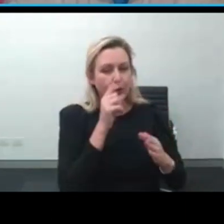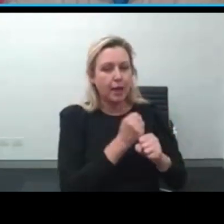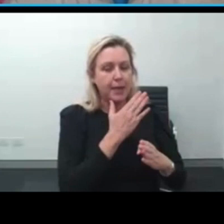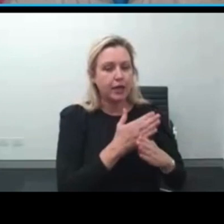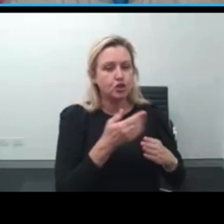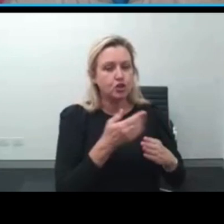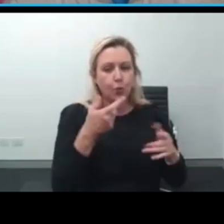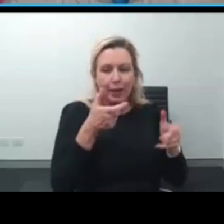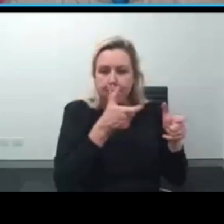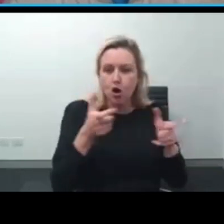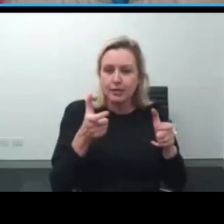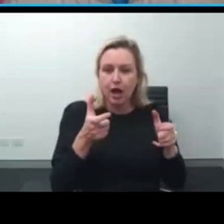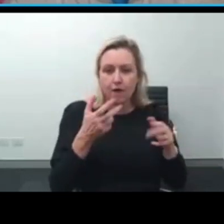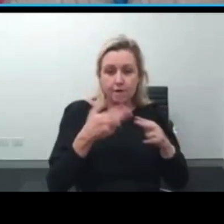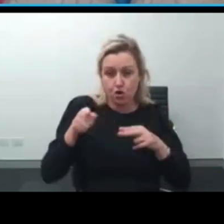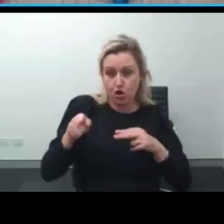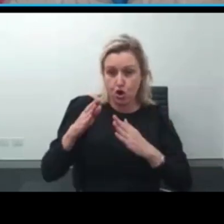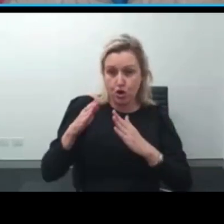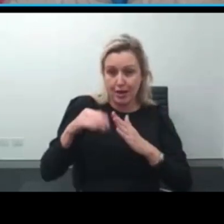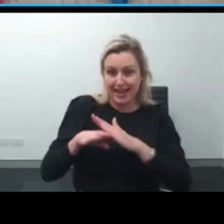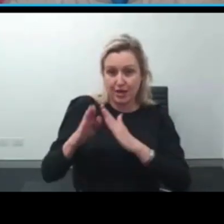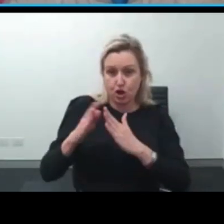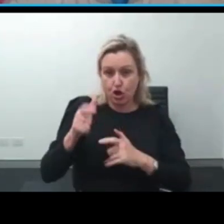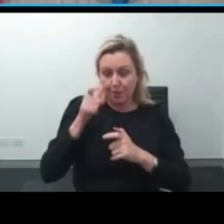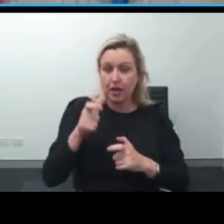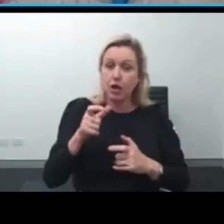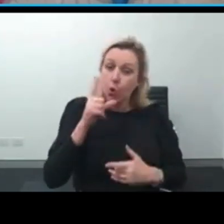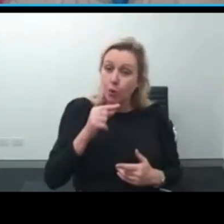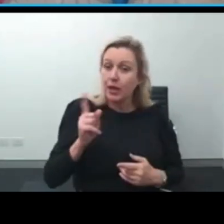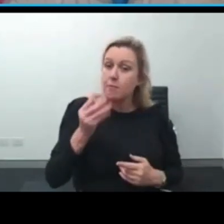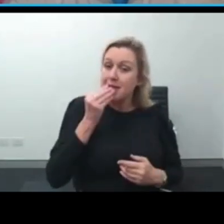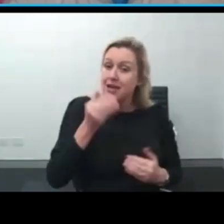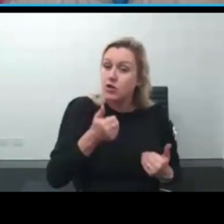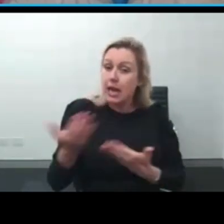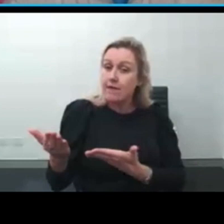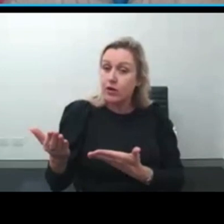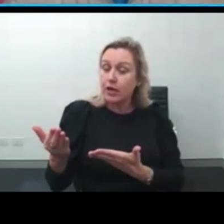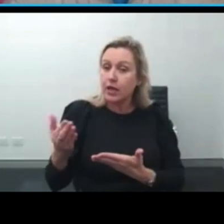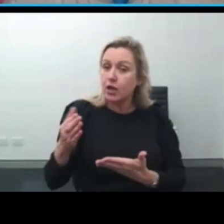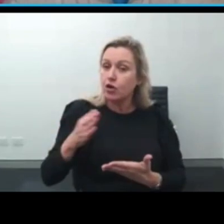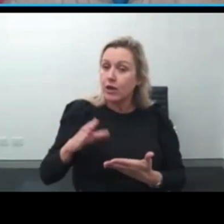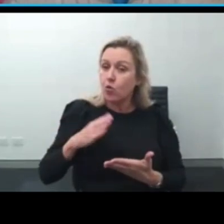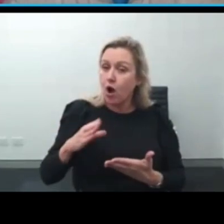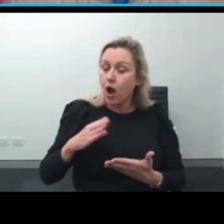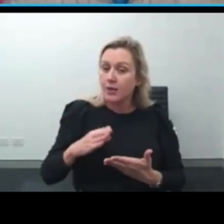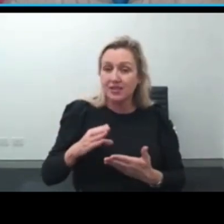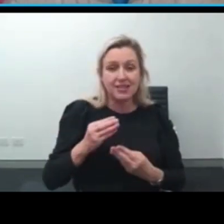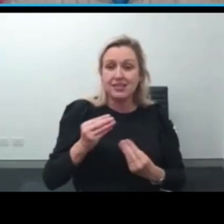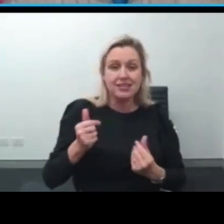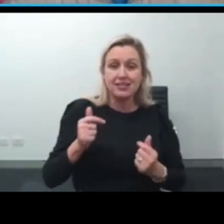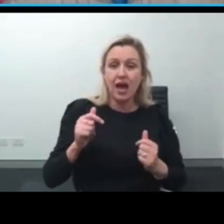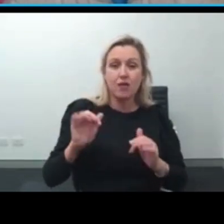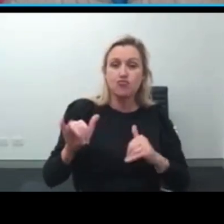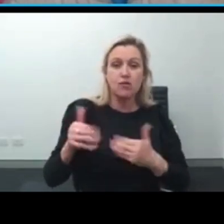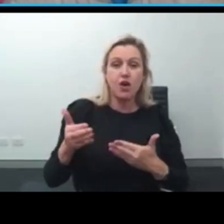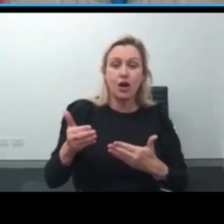monitored in home care. So it could include meal delivery requirements. Some of these providers are not currently proposed to